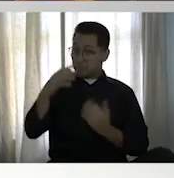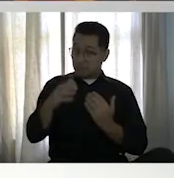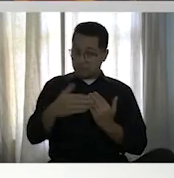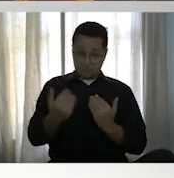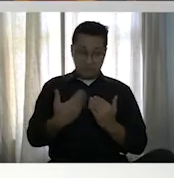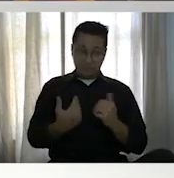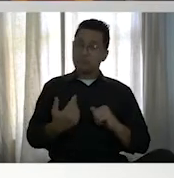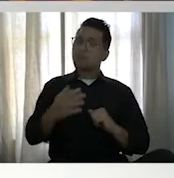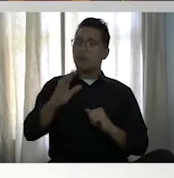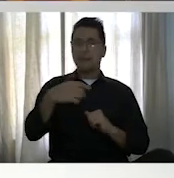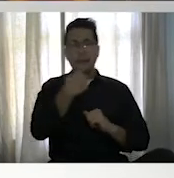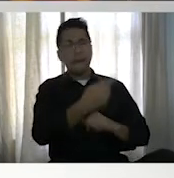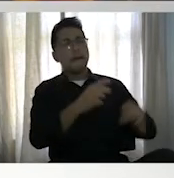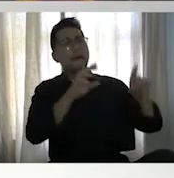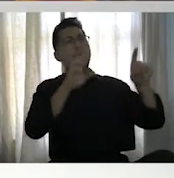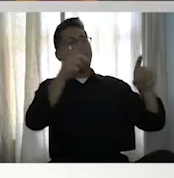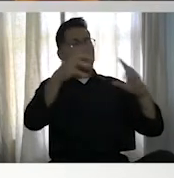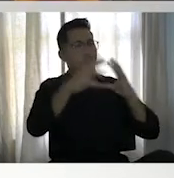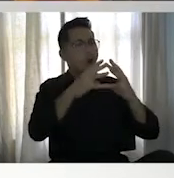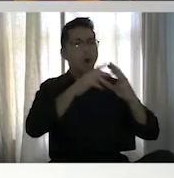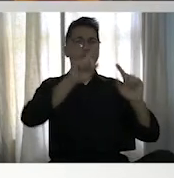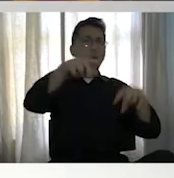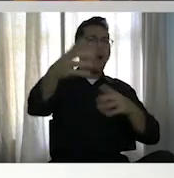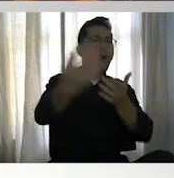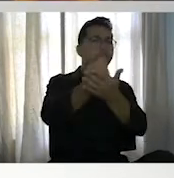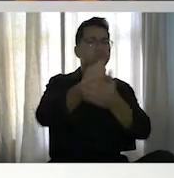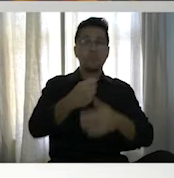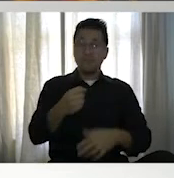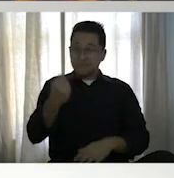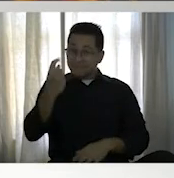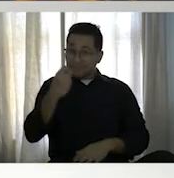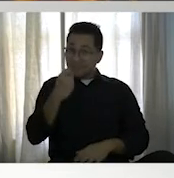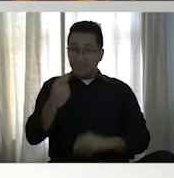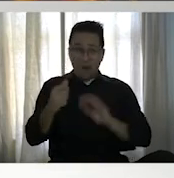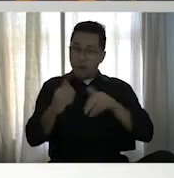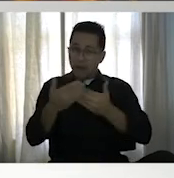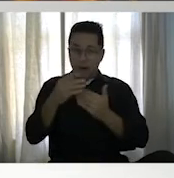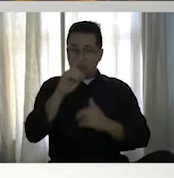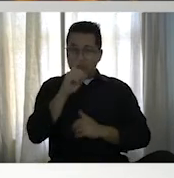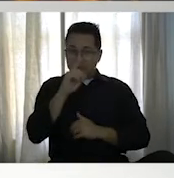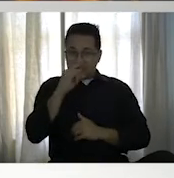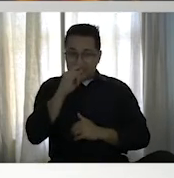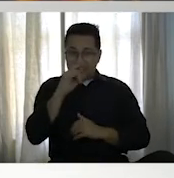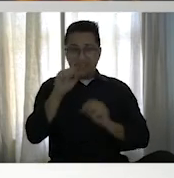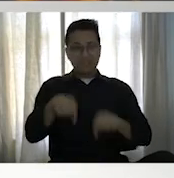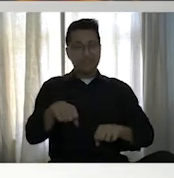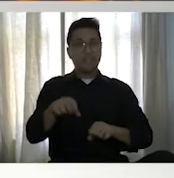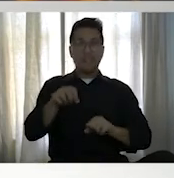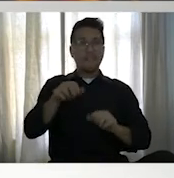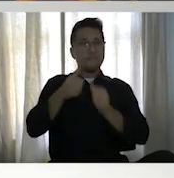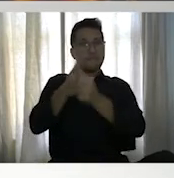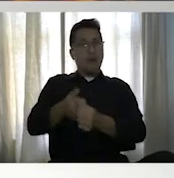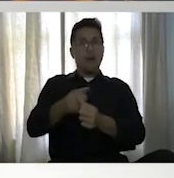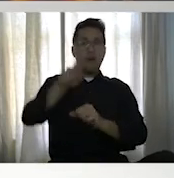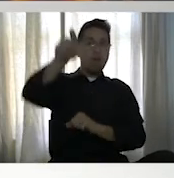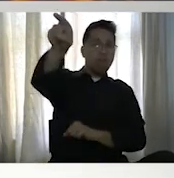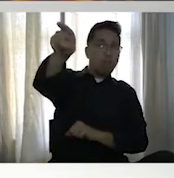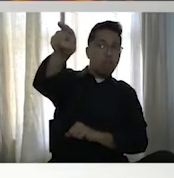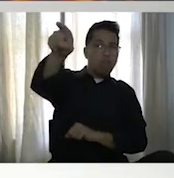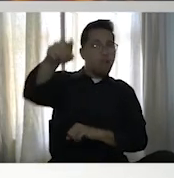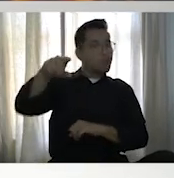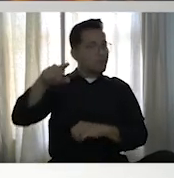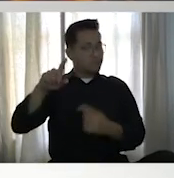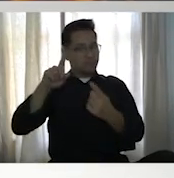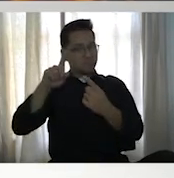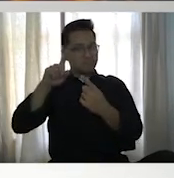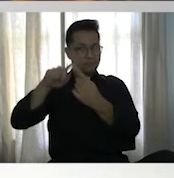you, go get the ball over there. Not all of our kids can follow our point or our gaze to the item.